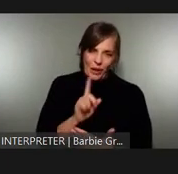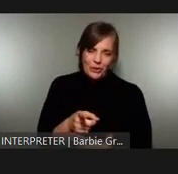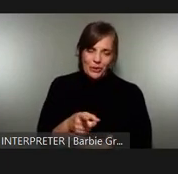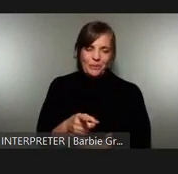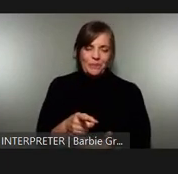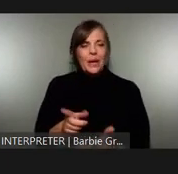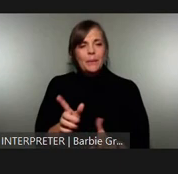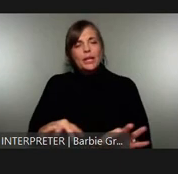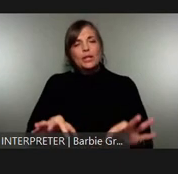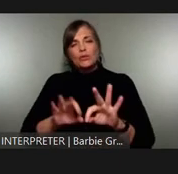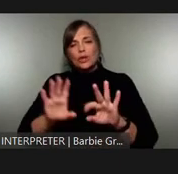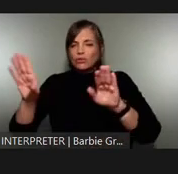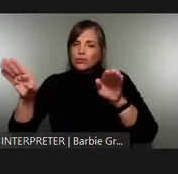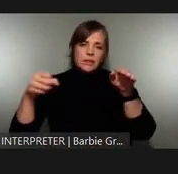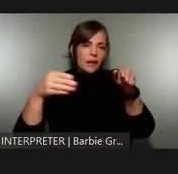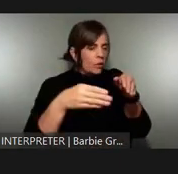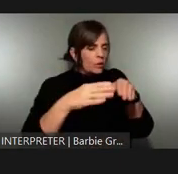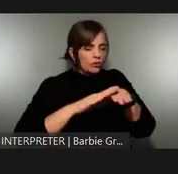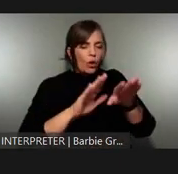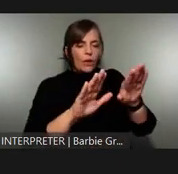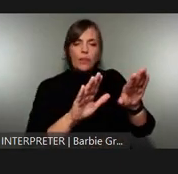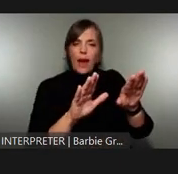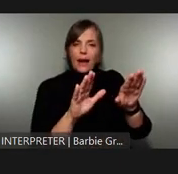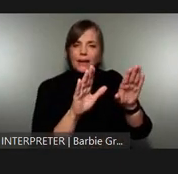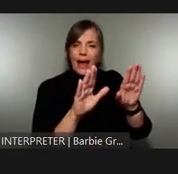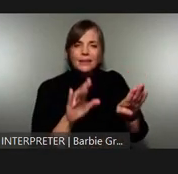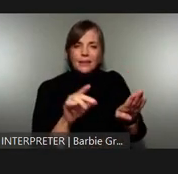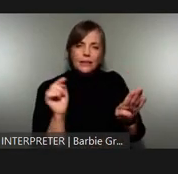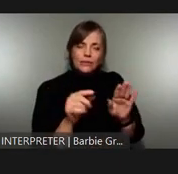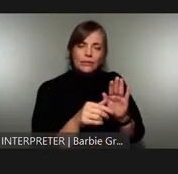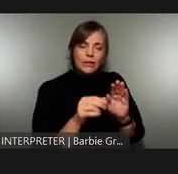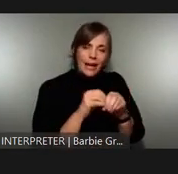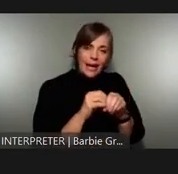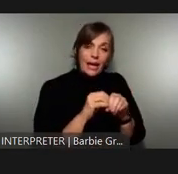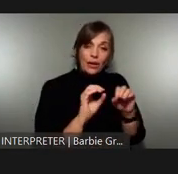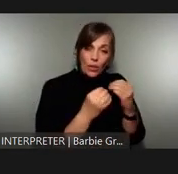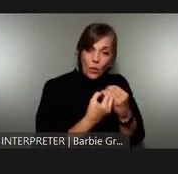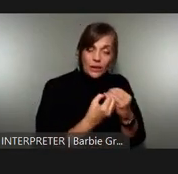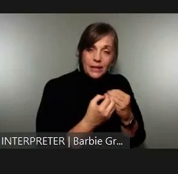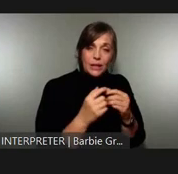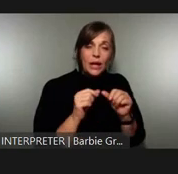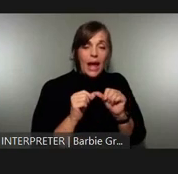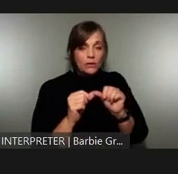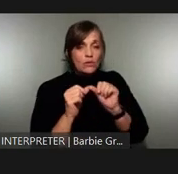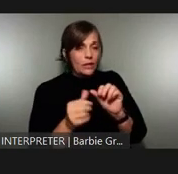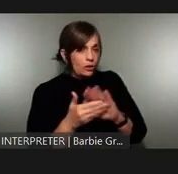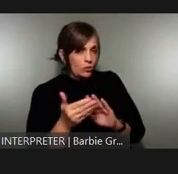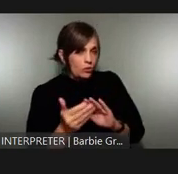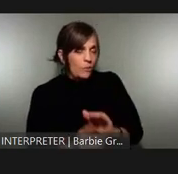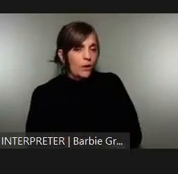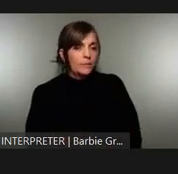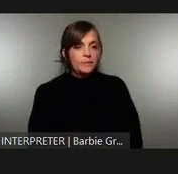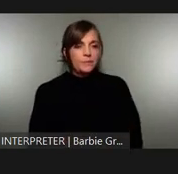staying focused on your organizational excellence as you begin to operate. TARTA is doing that. So